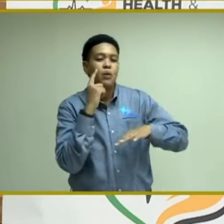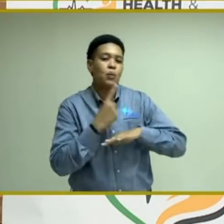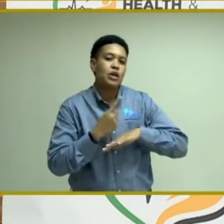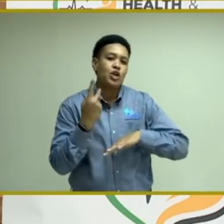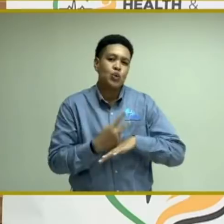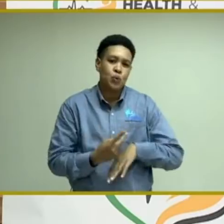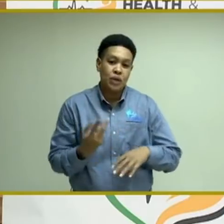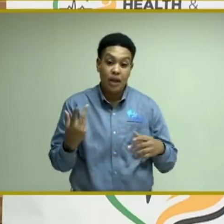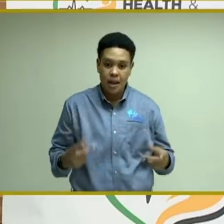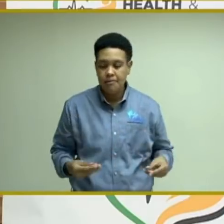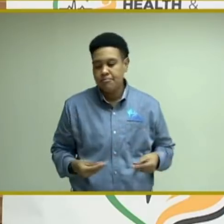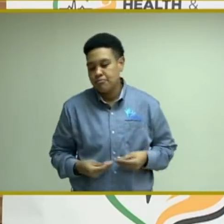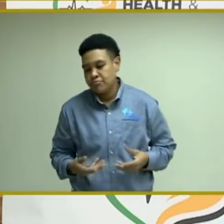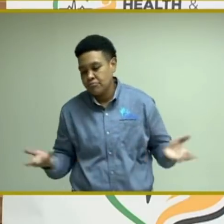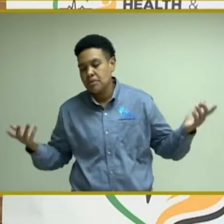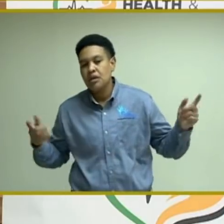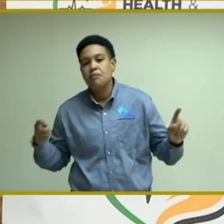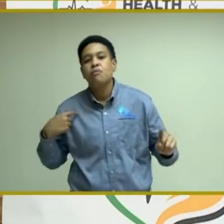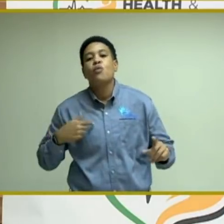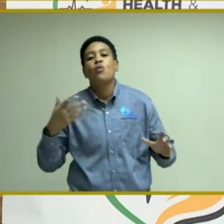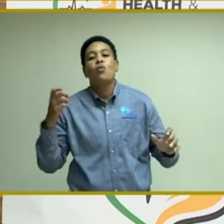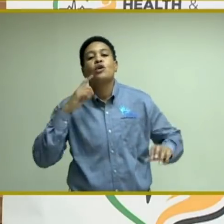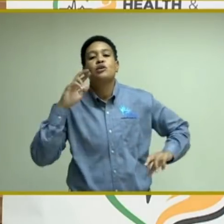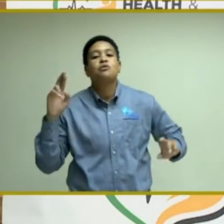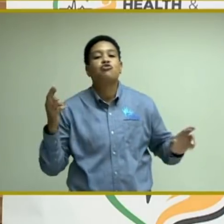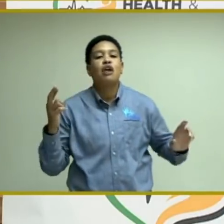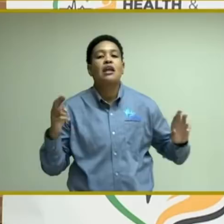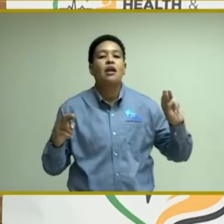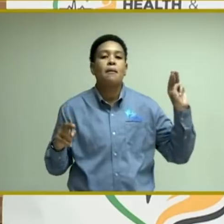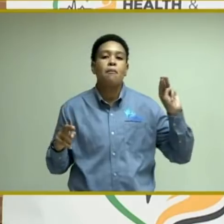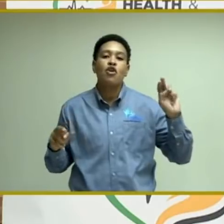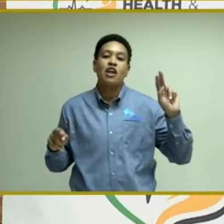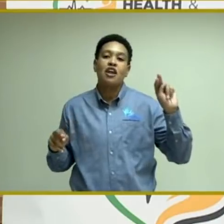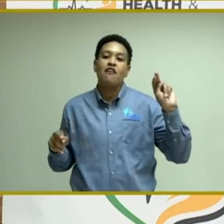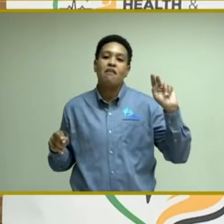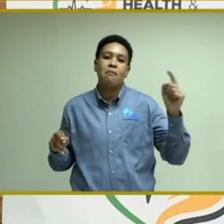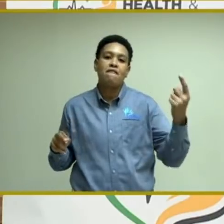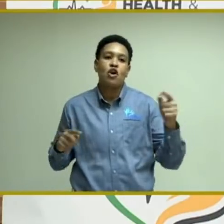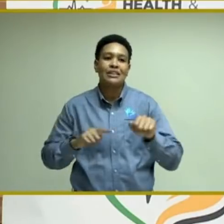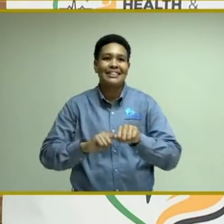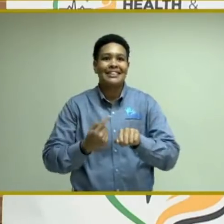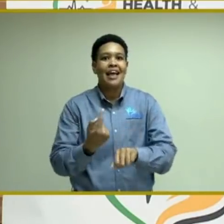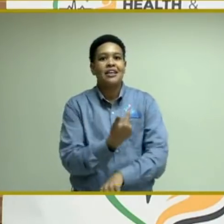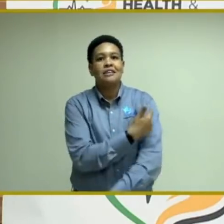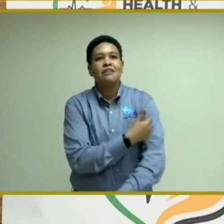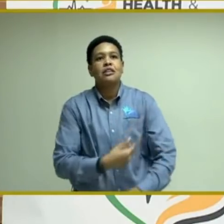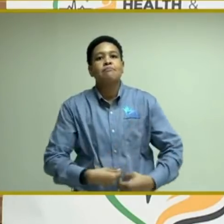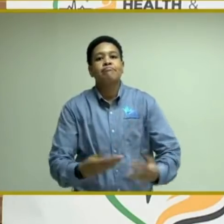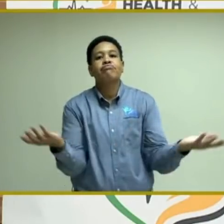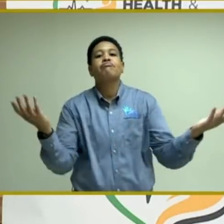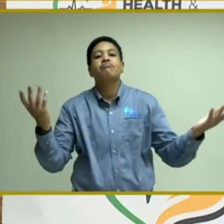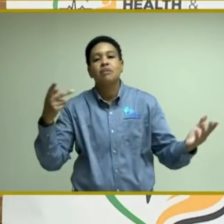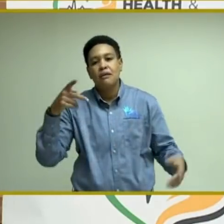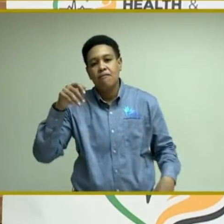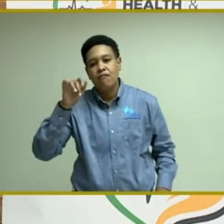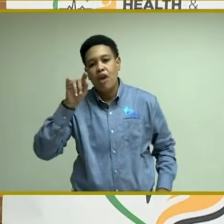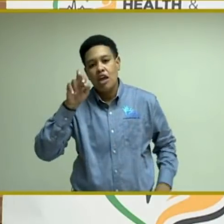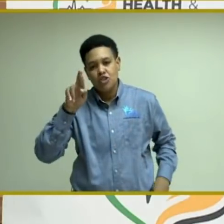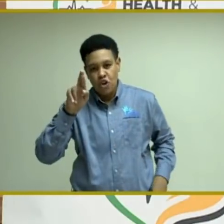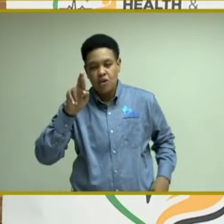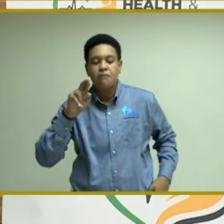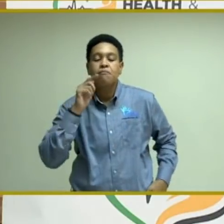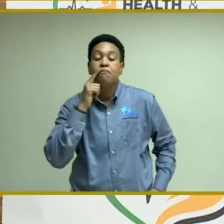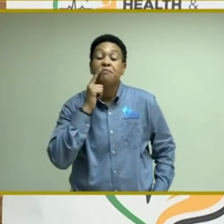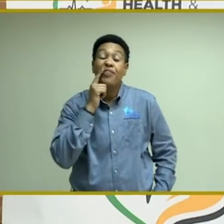two. We would like to be ready Monday, November 1st to start distributions. Now,